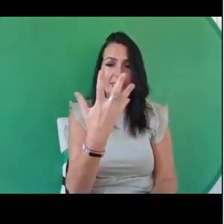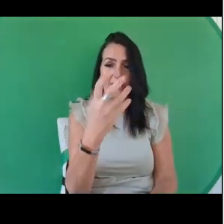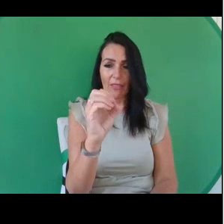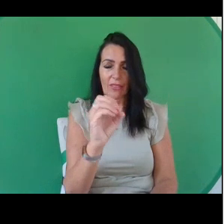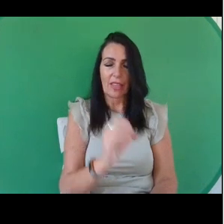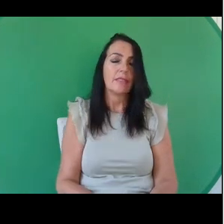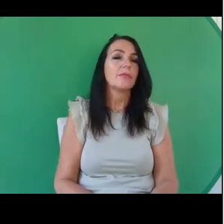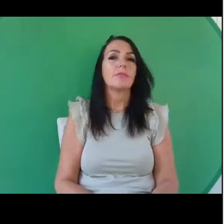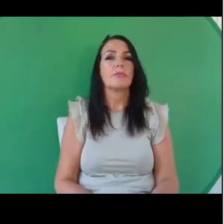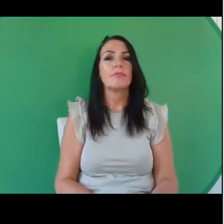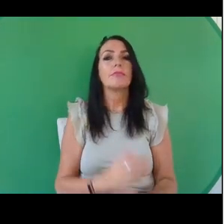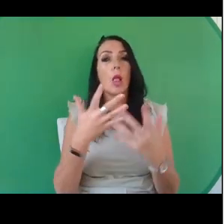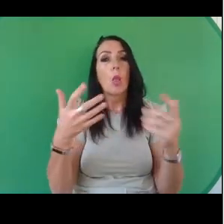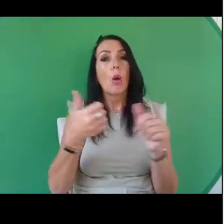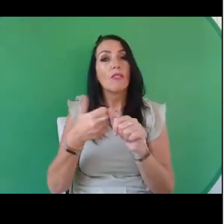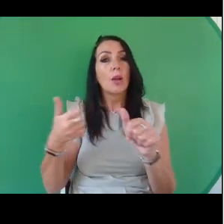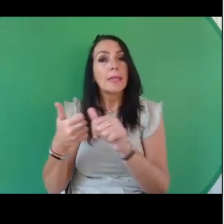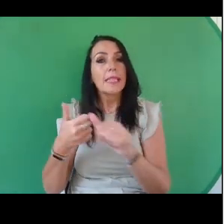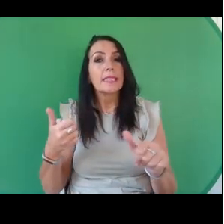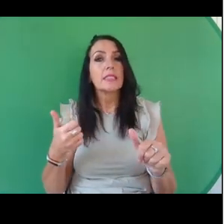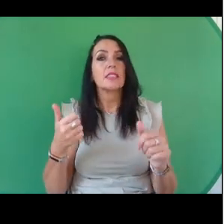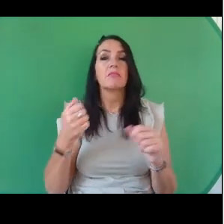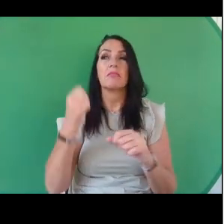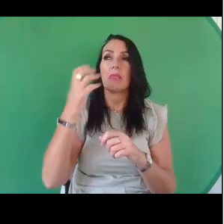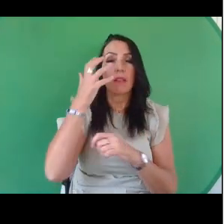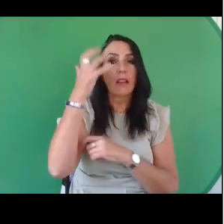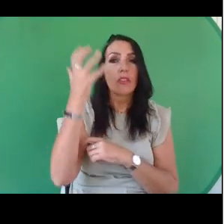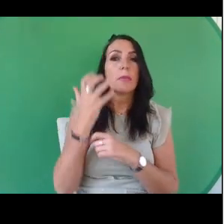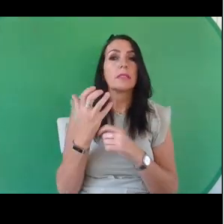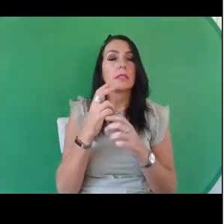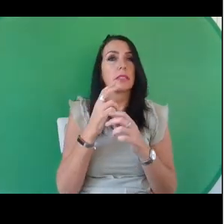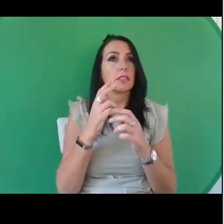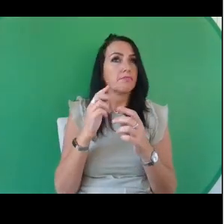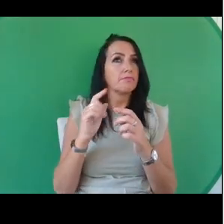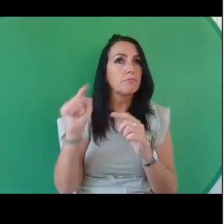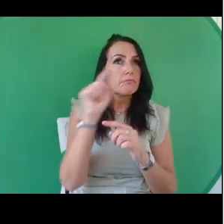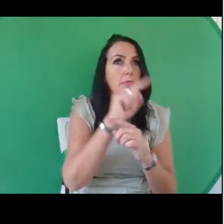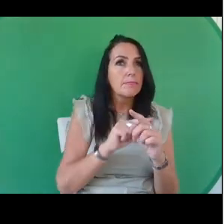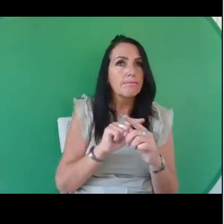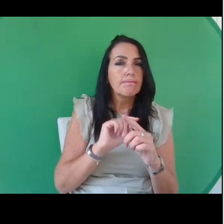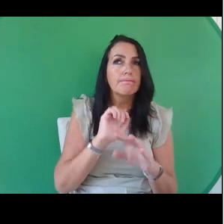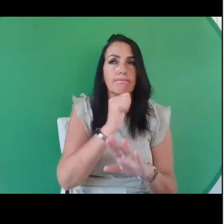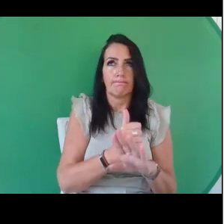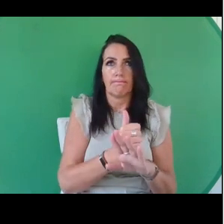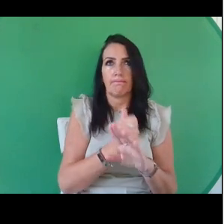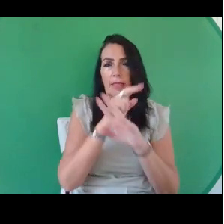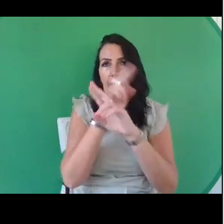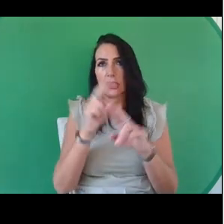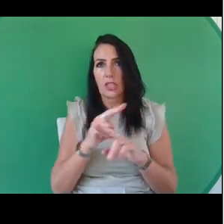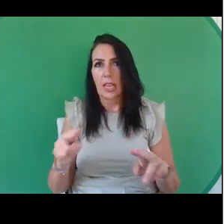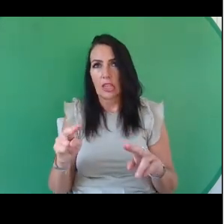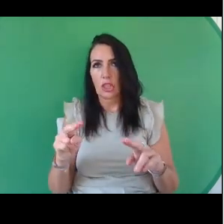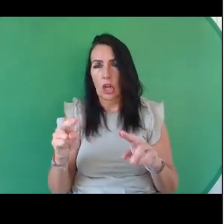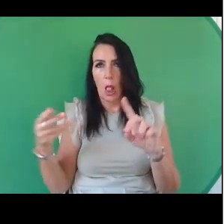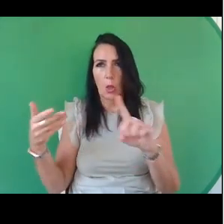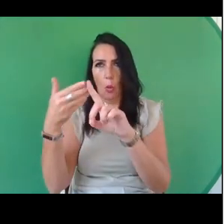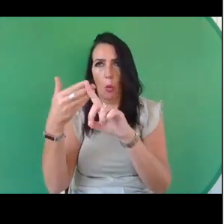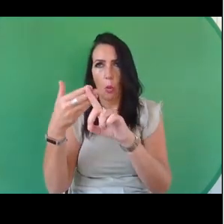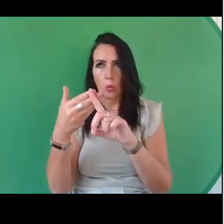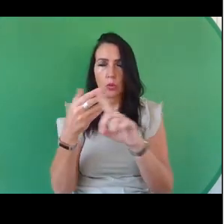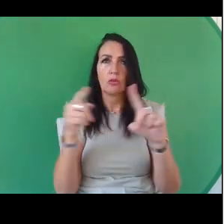Many companies, governments and organisations are setting net zero targets to align with international climate goals, reduce